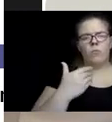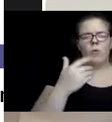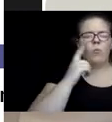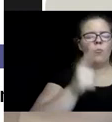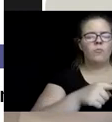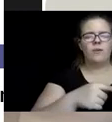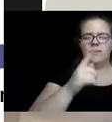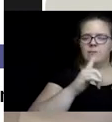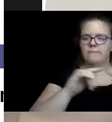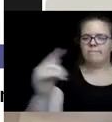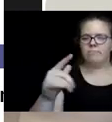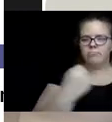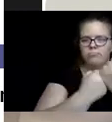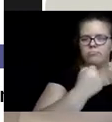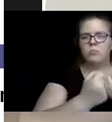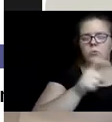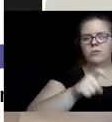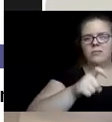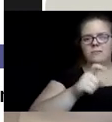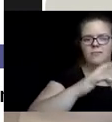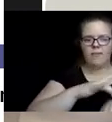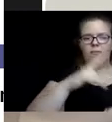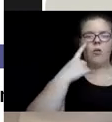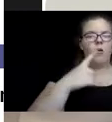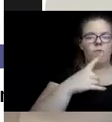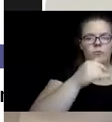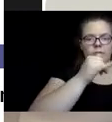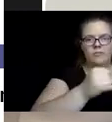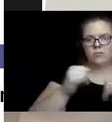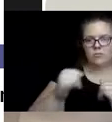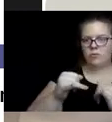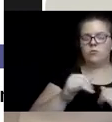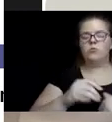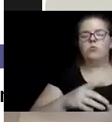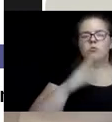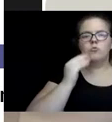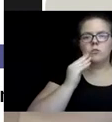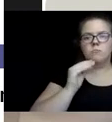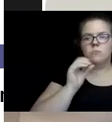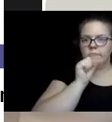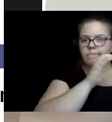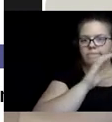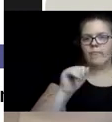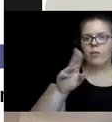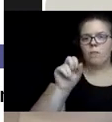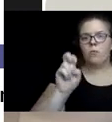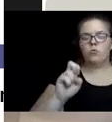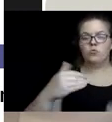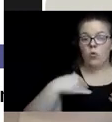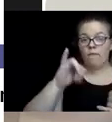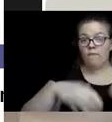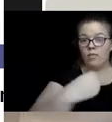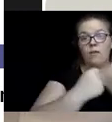available for older victims of abuse. So having that specialized advocate really is helpful. The elder advocate works